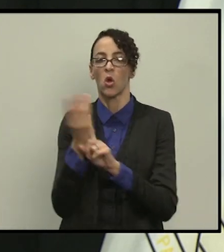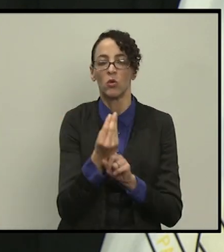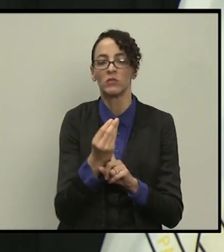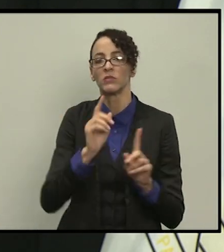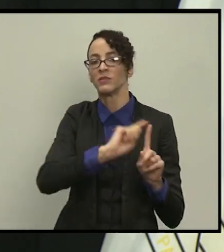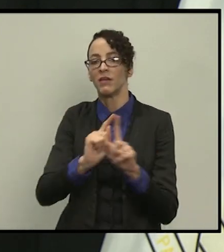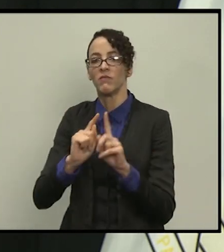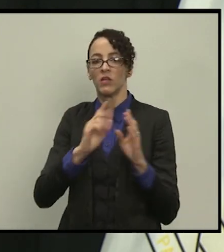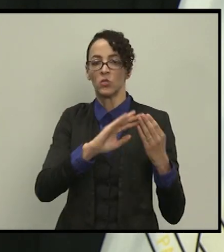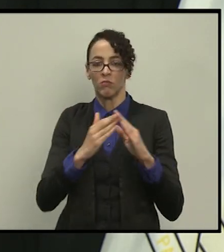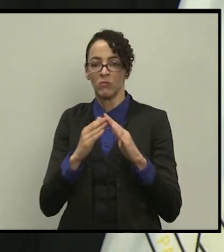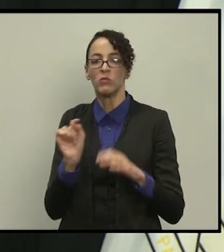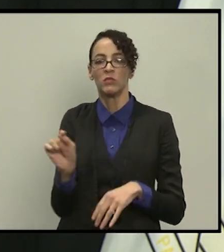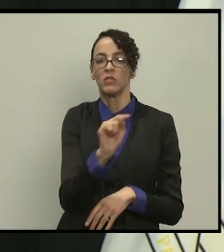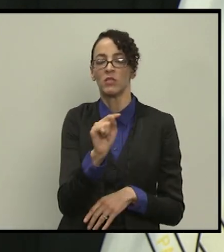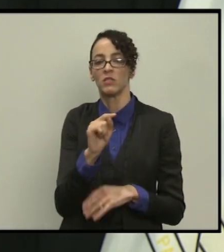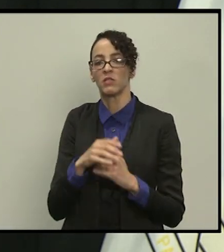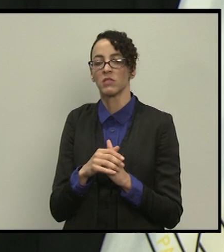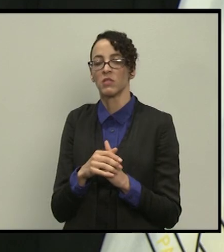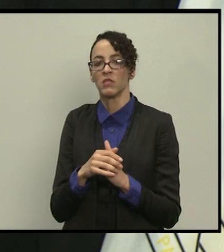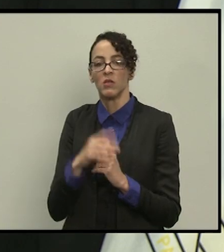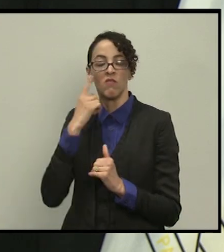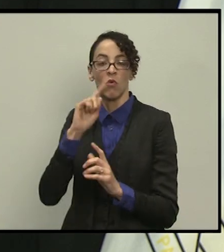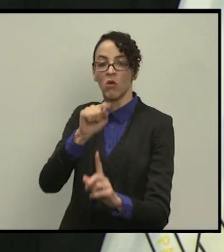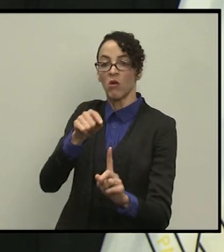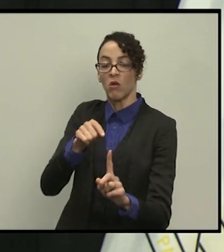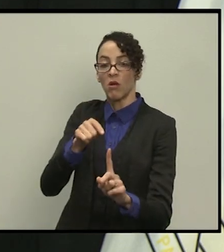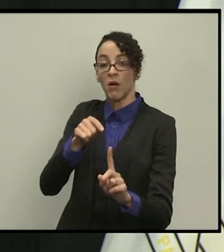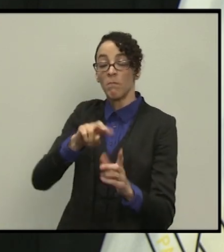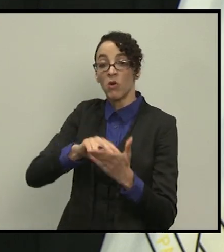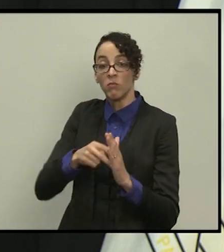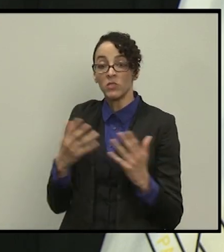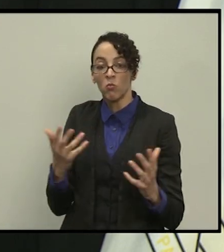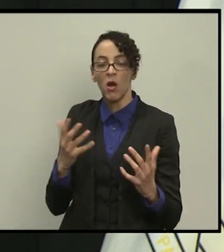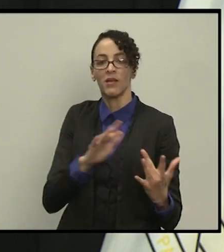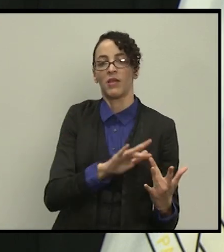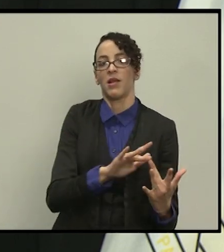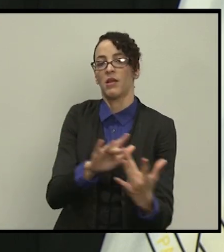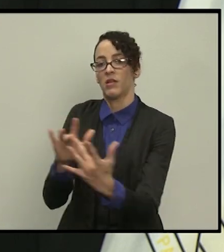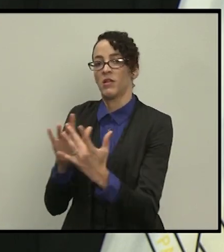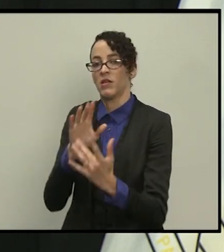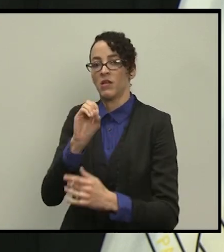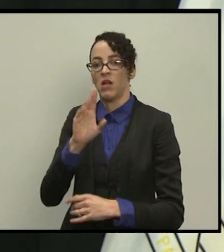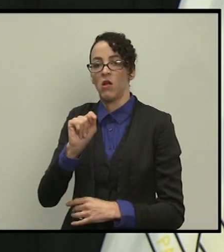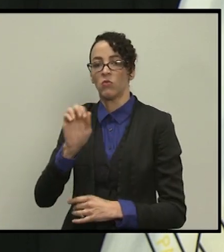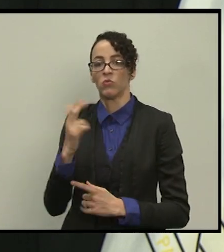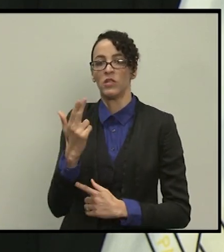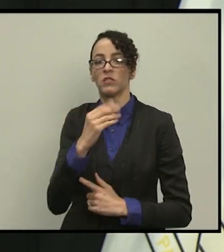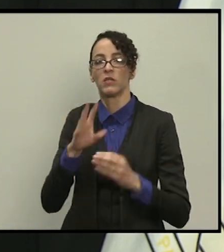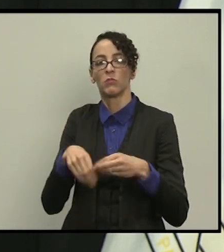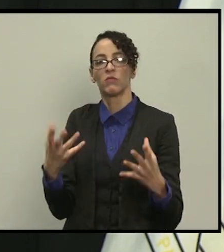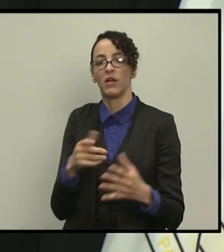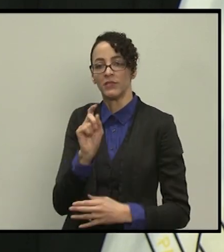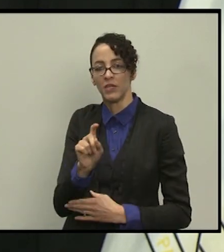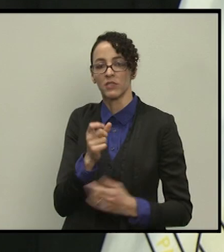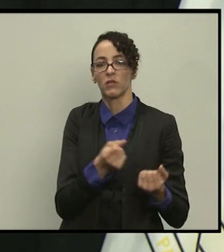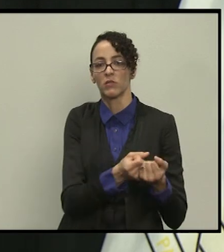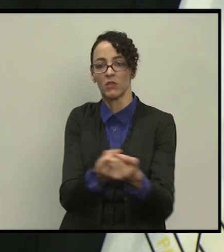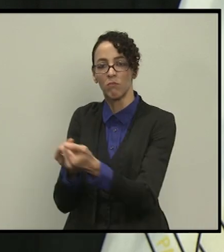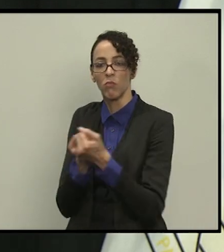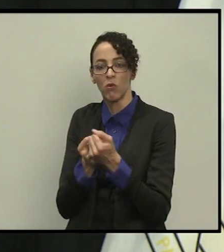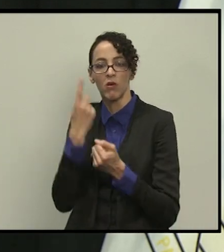communities, for the sole purpose of outreach and providing the necessary support that can help